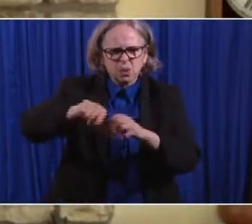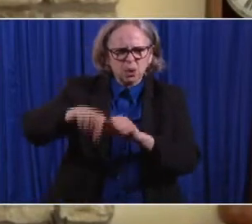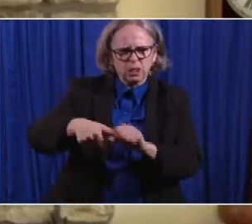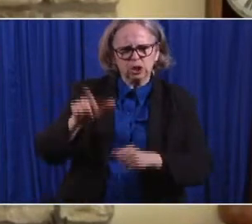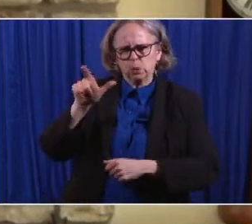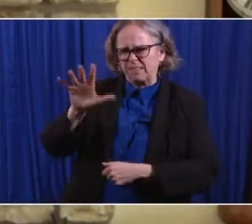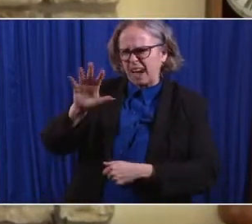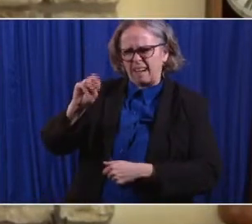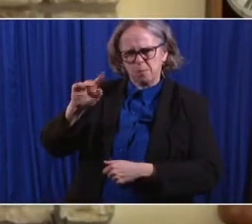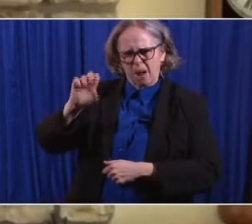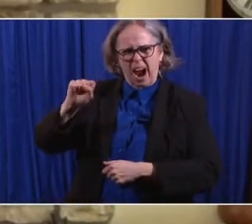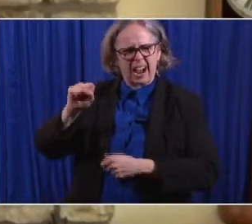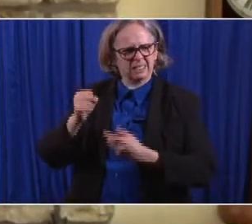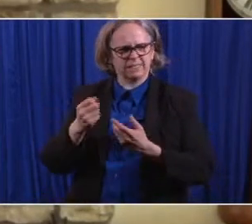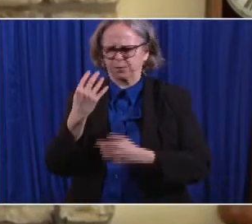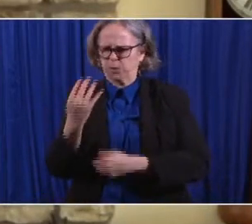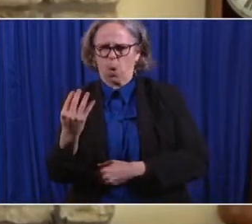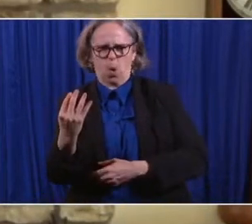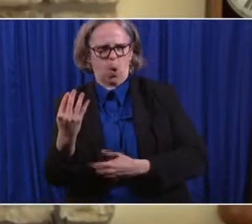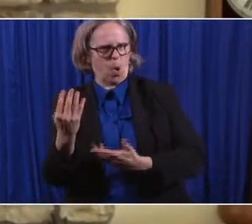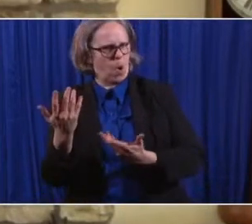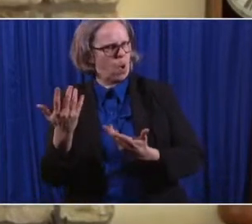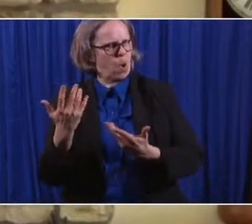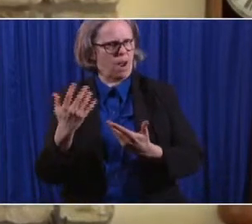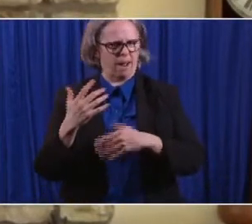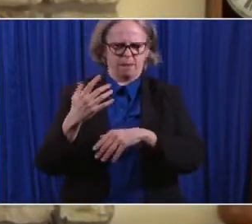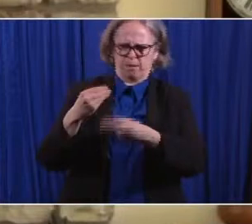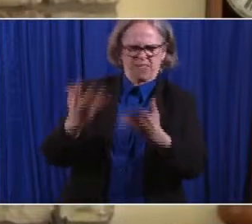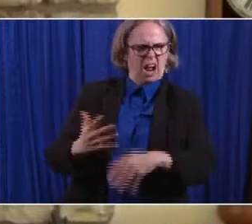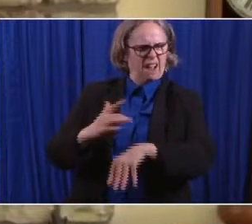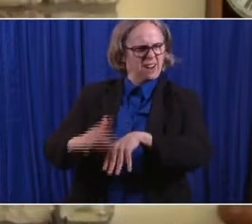vaccine in stock. Huber Heights, 28